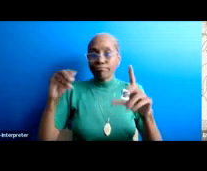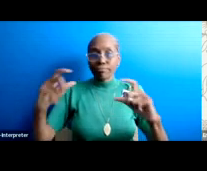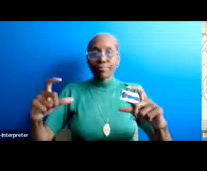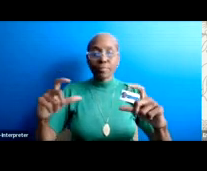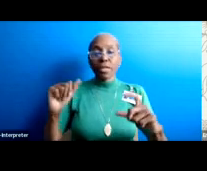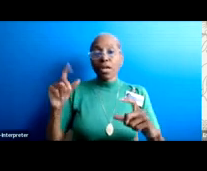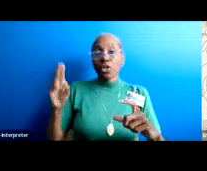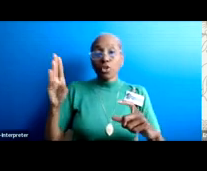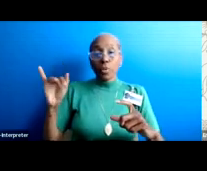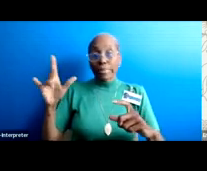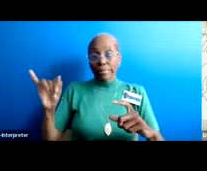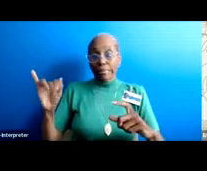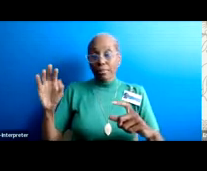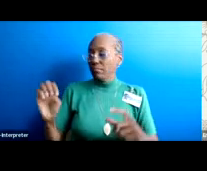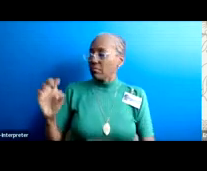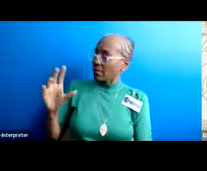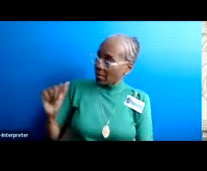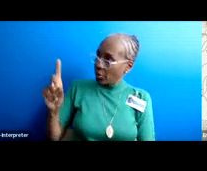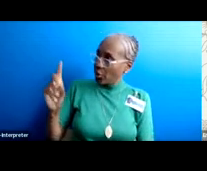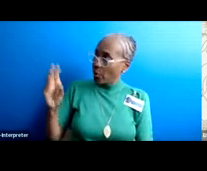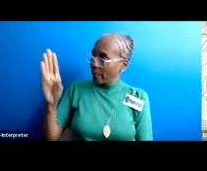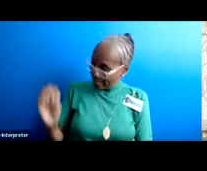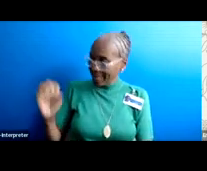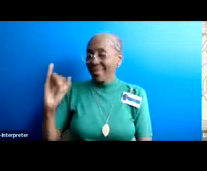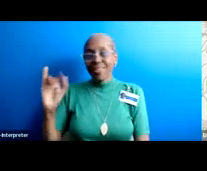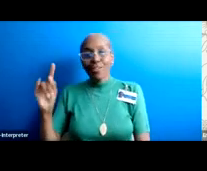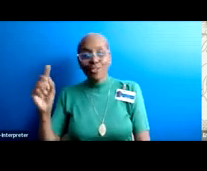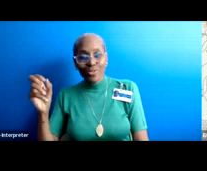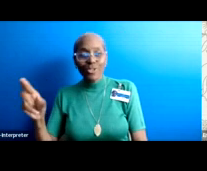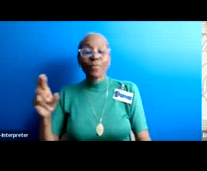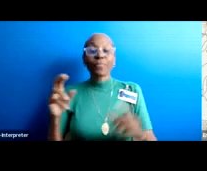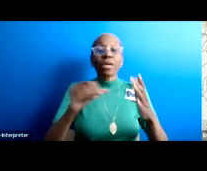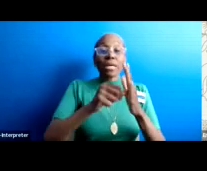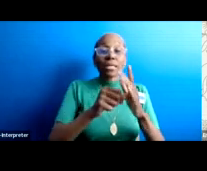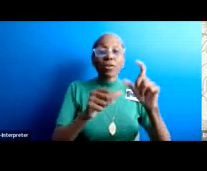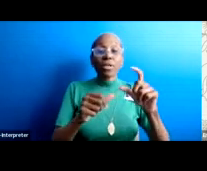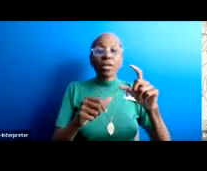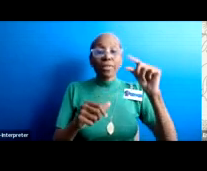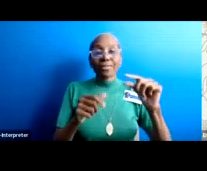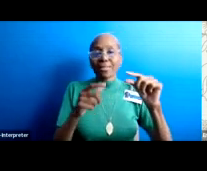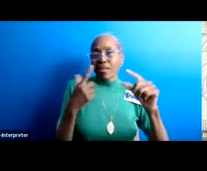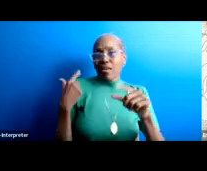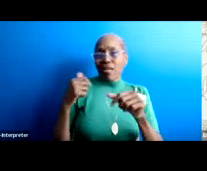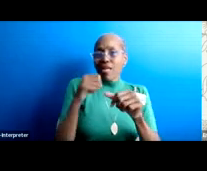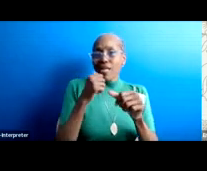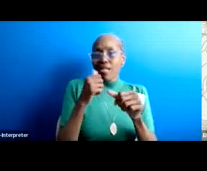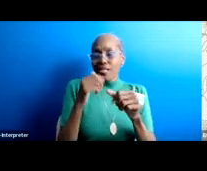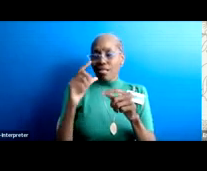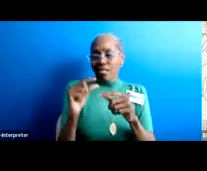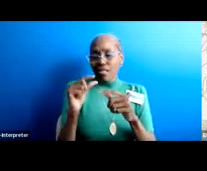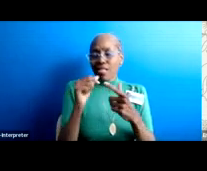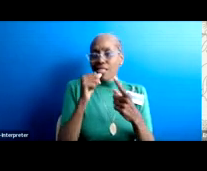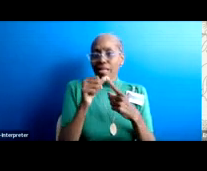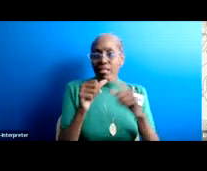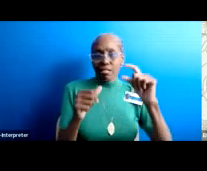Adobe Illustrator. The highlighted character is actually a lowercase l. So